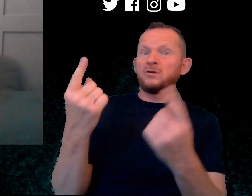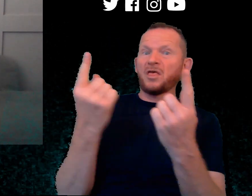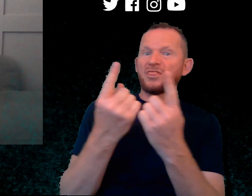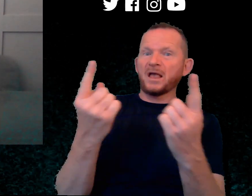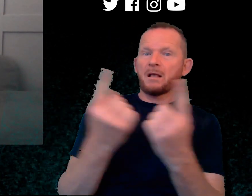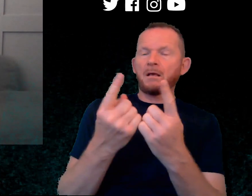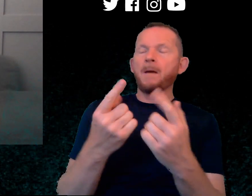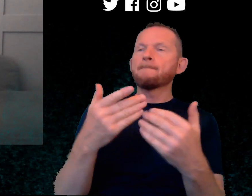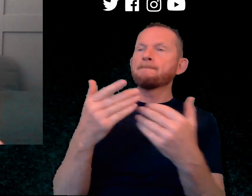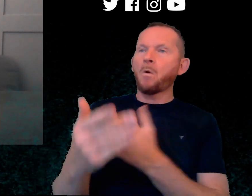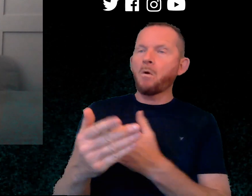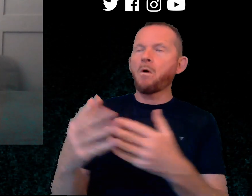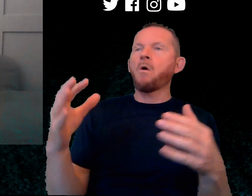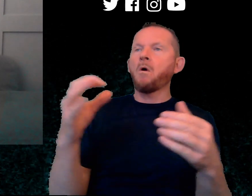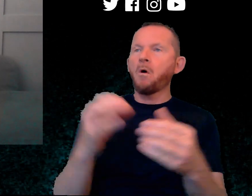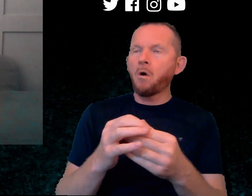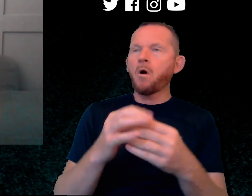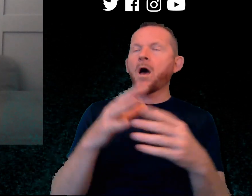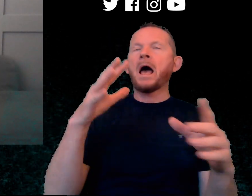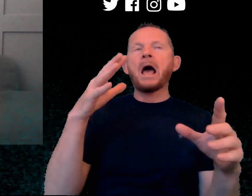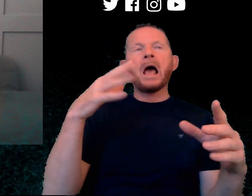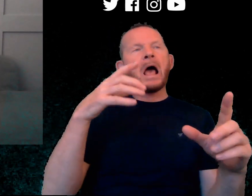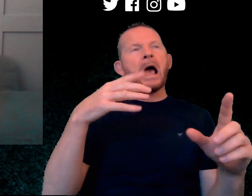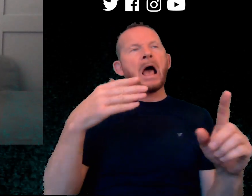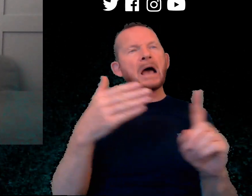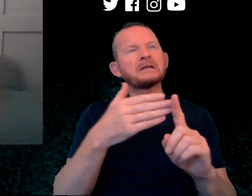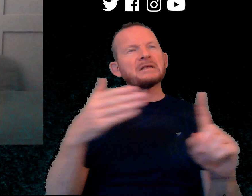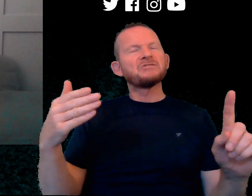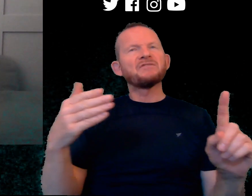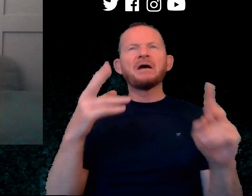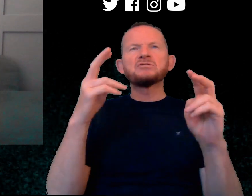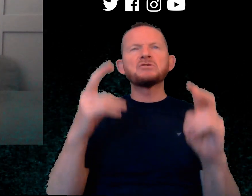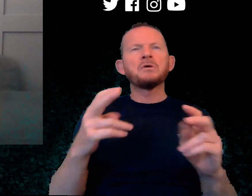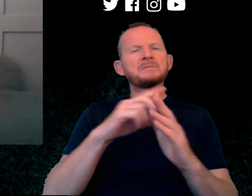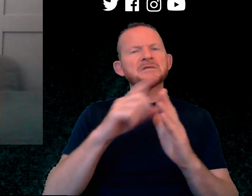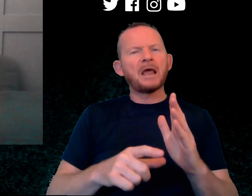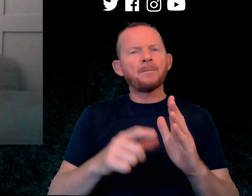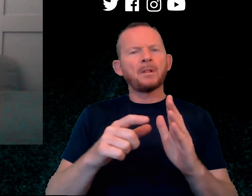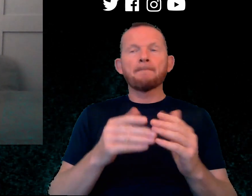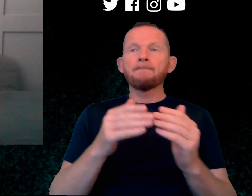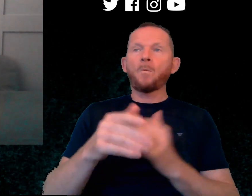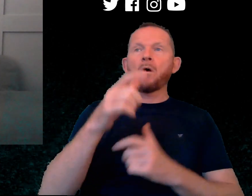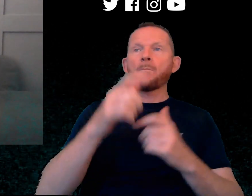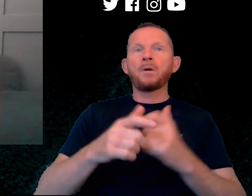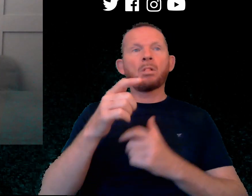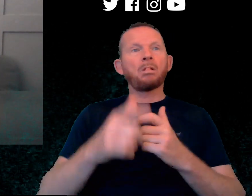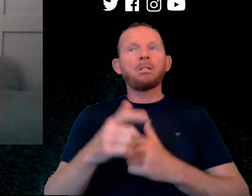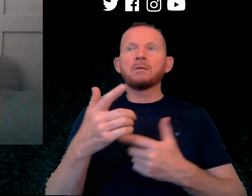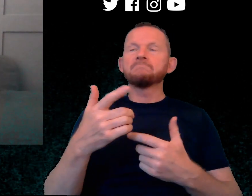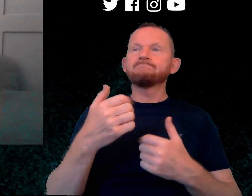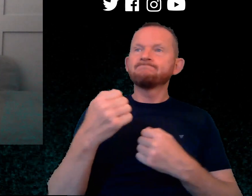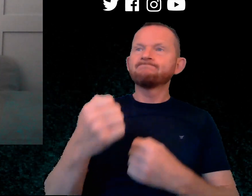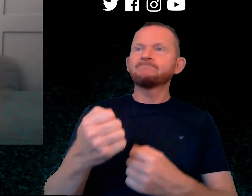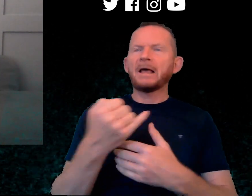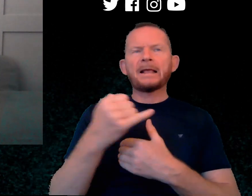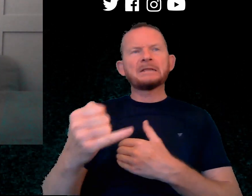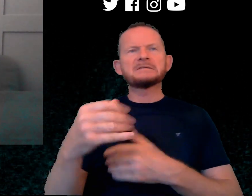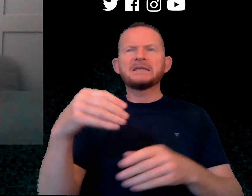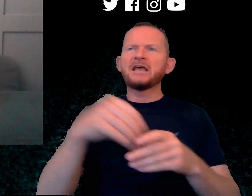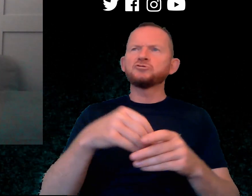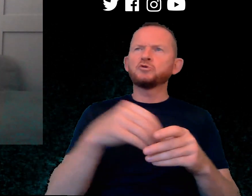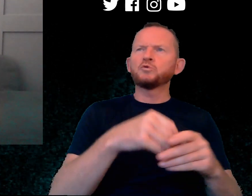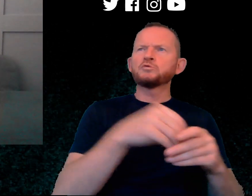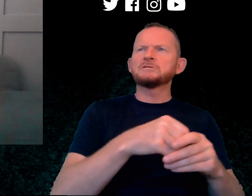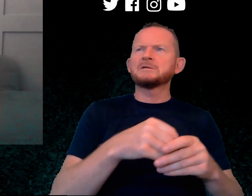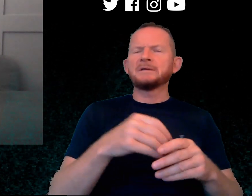Now some people may say that this is a good thing, as the more people we have relating to and identifying with the term disabled, the